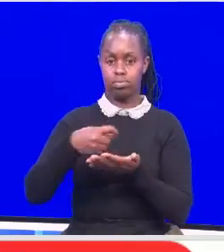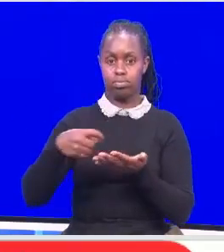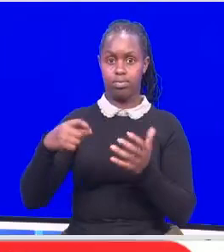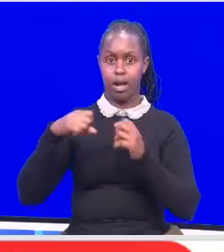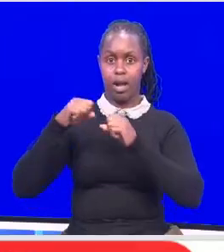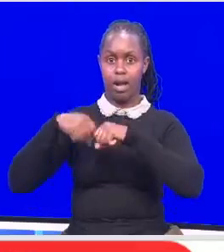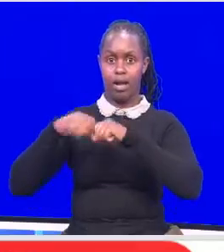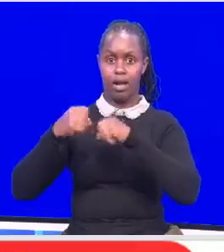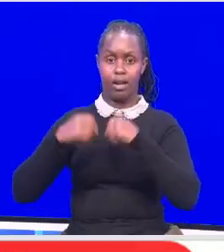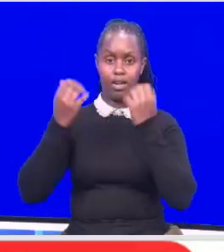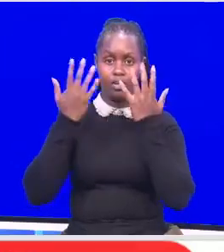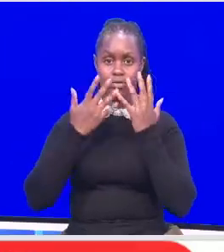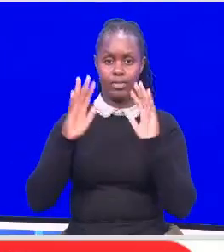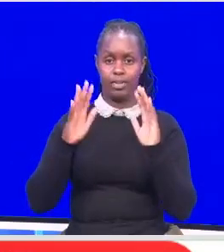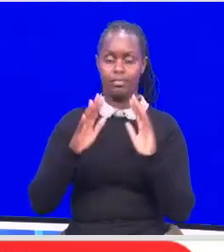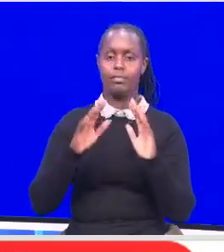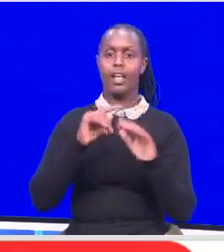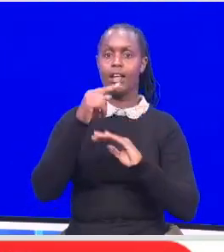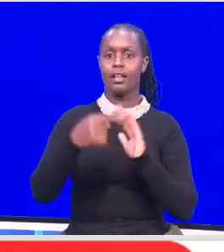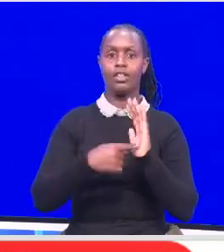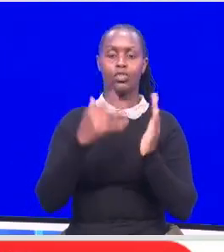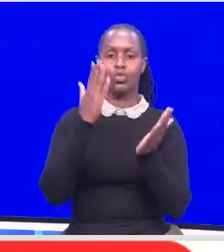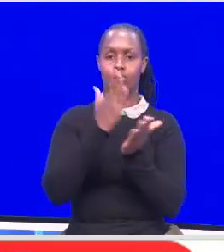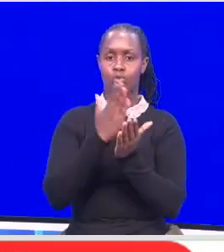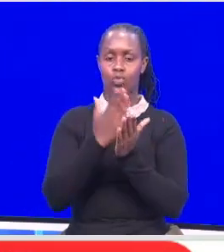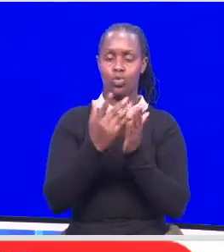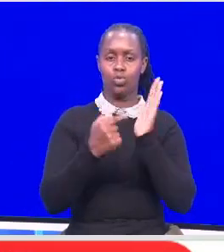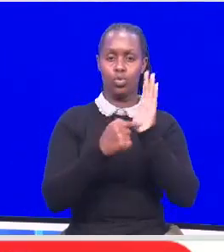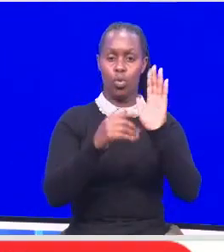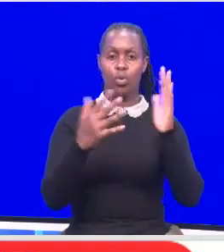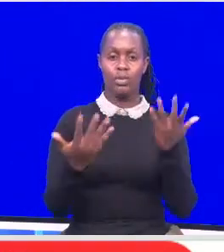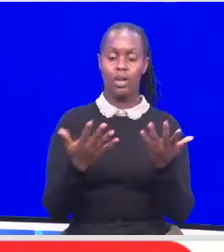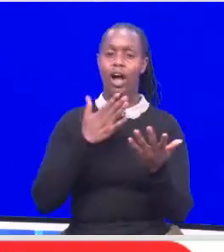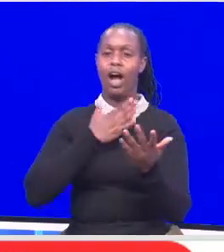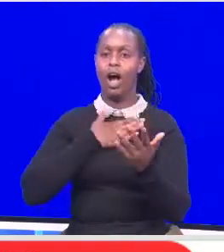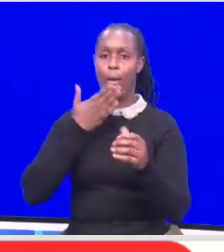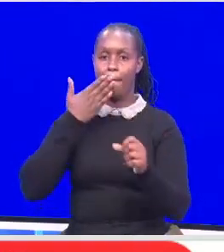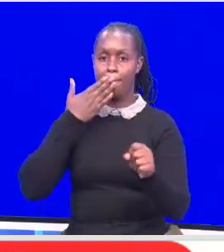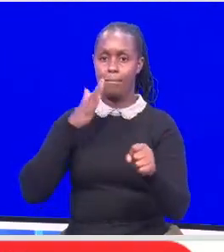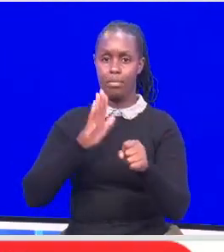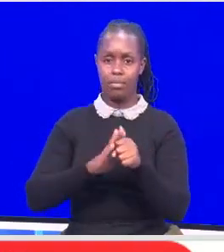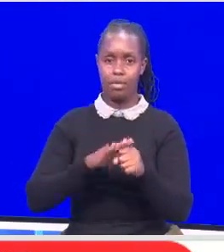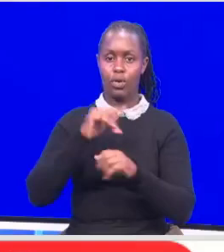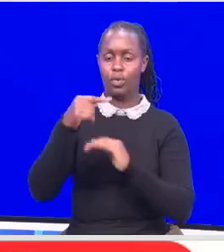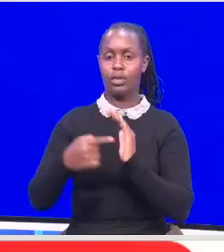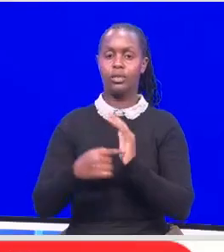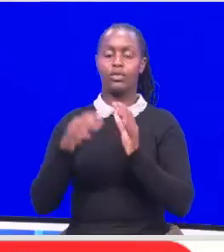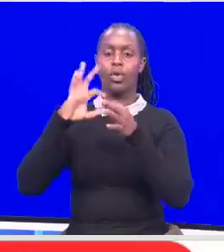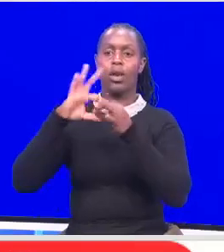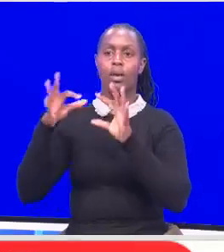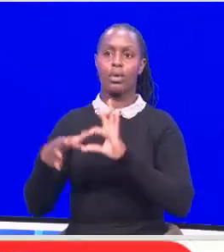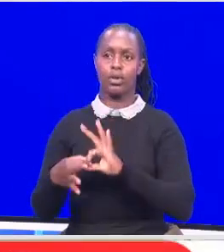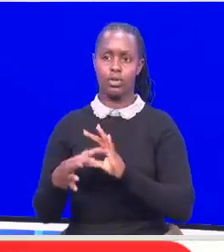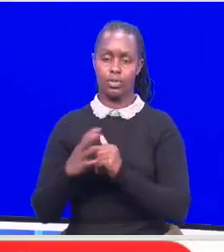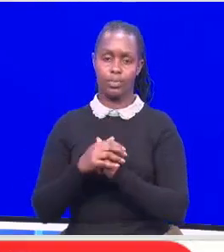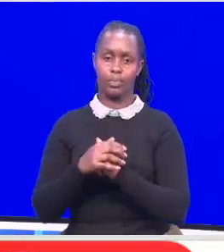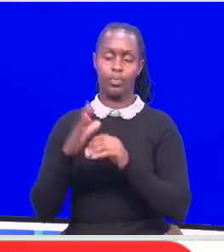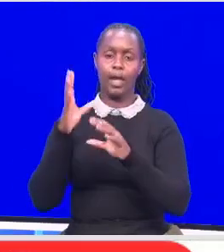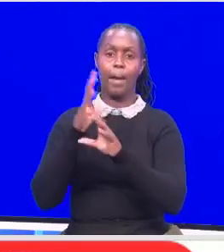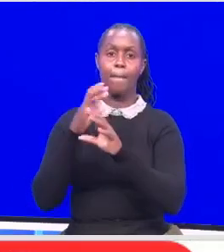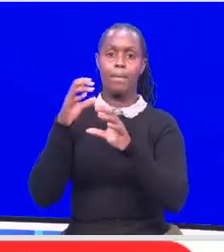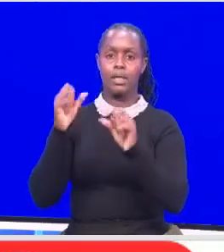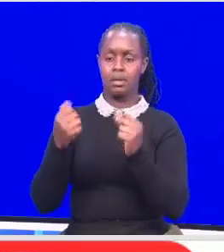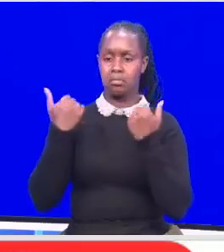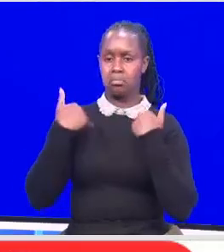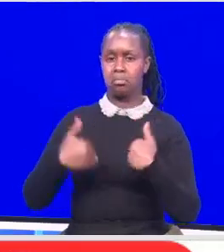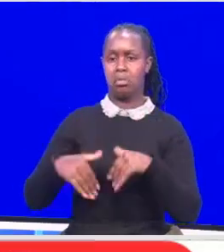here bears testimony to our commitment to this collaboration. President Duda and I have